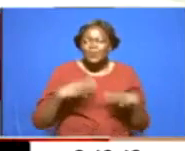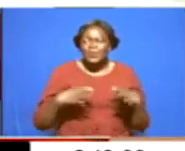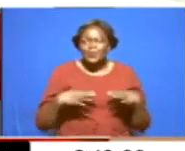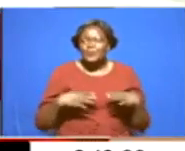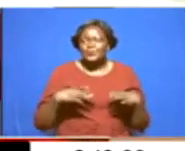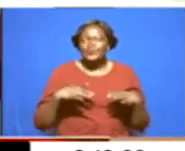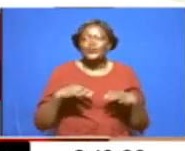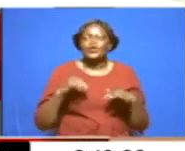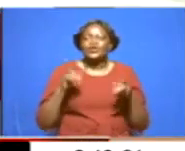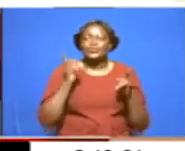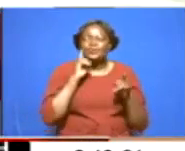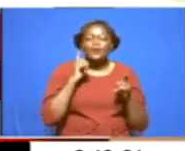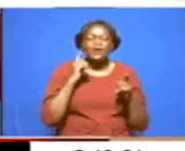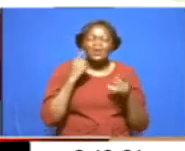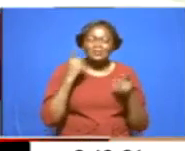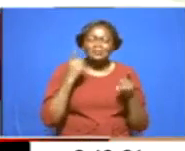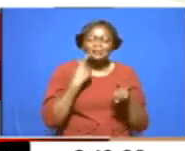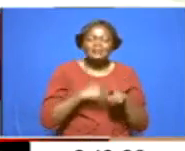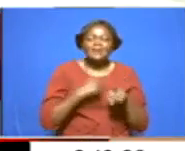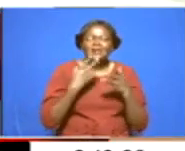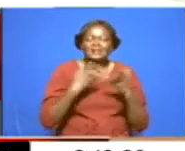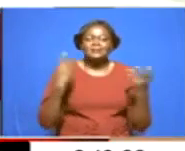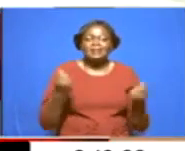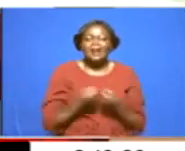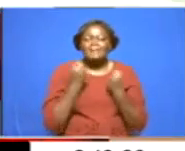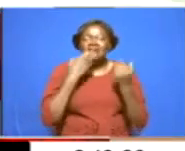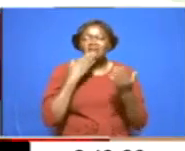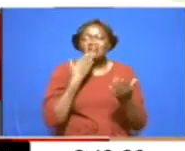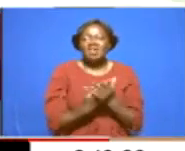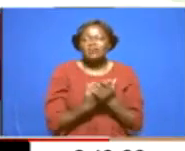happen right there. As they happen. That's right. Thank you, JJ, for that report. Now,